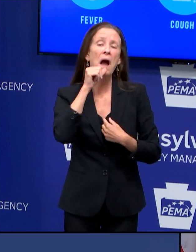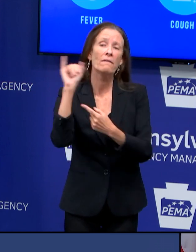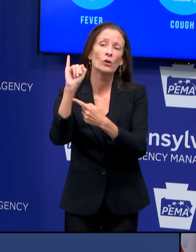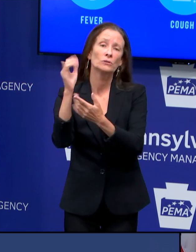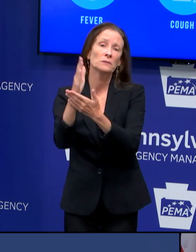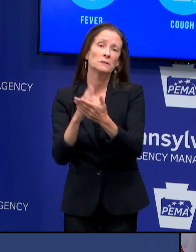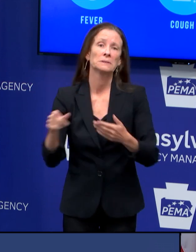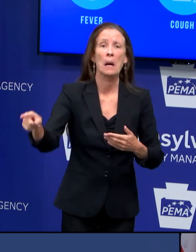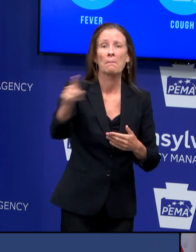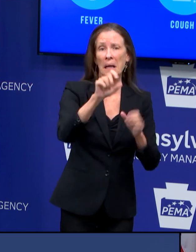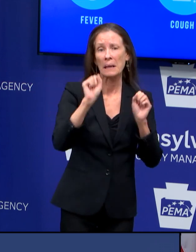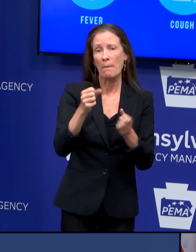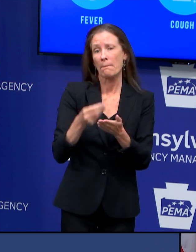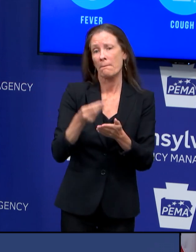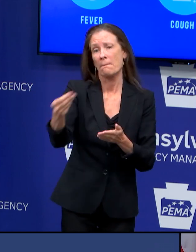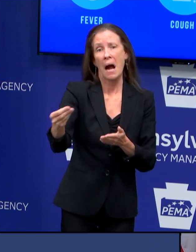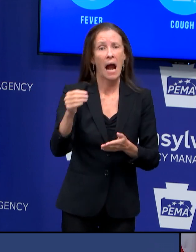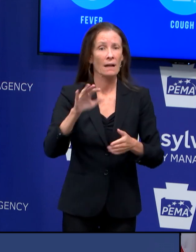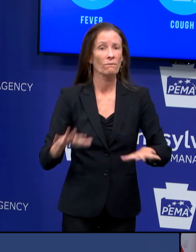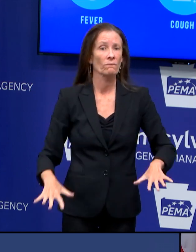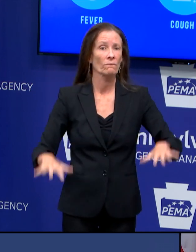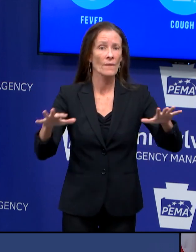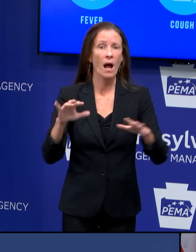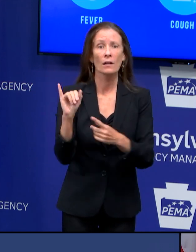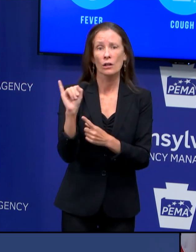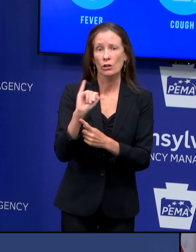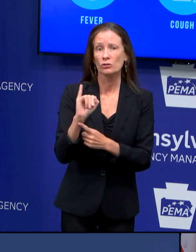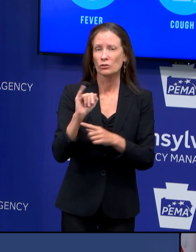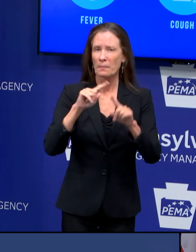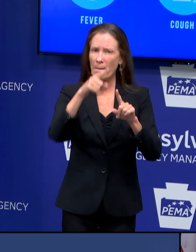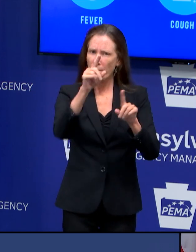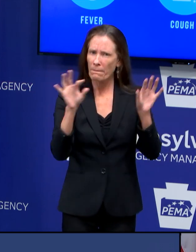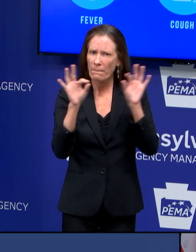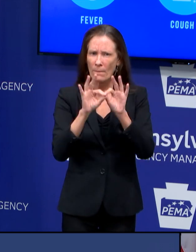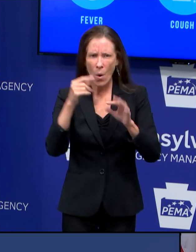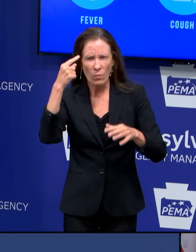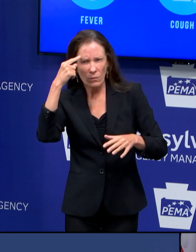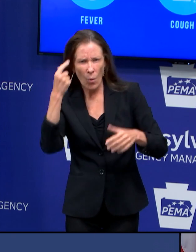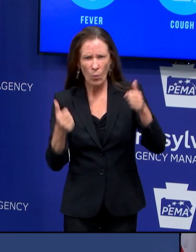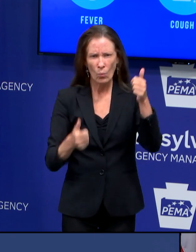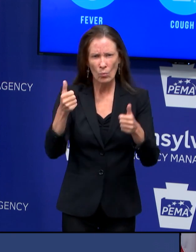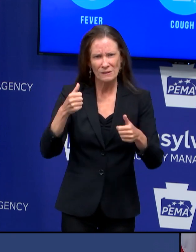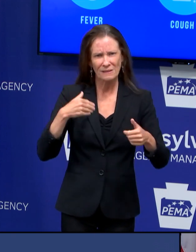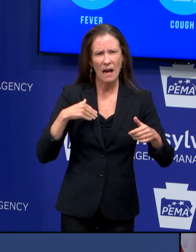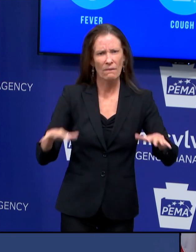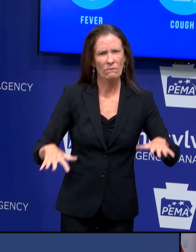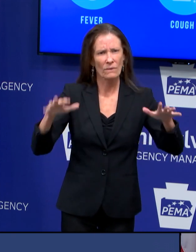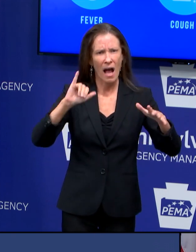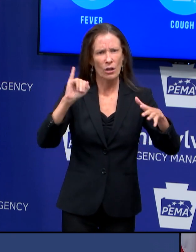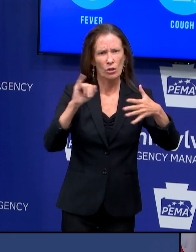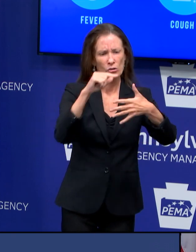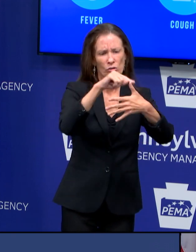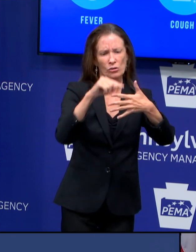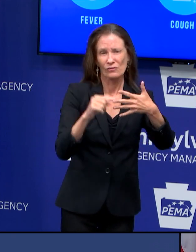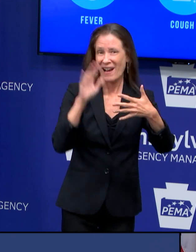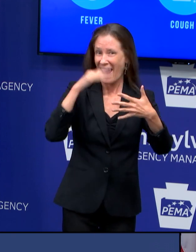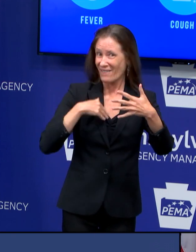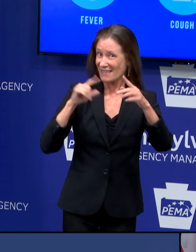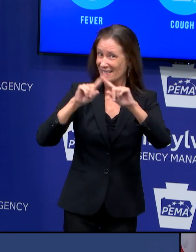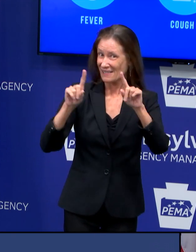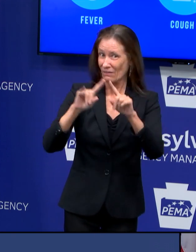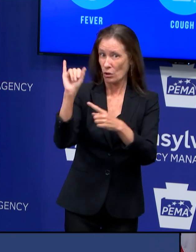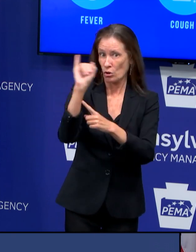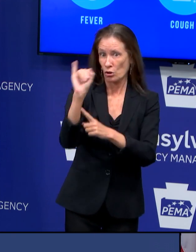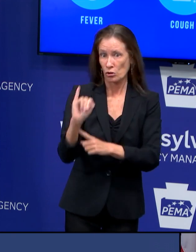insurance, it's important that you consider the kind of coverage you really need. Insurers write different types of flood insurance. They write dwelling policies, which,